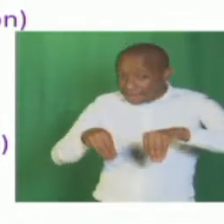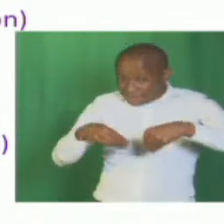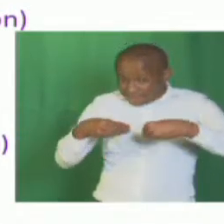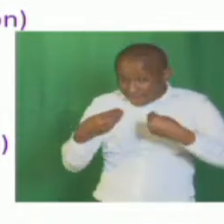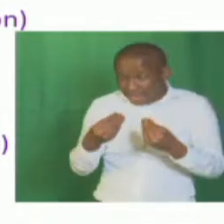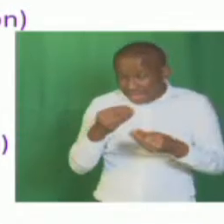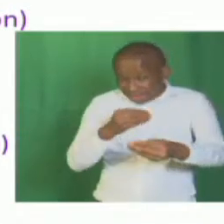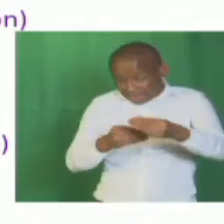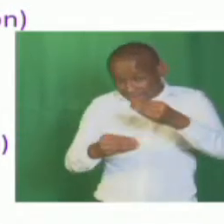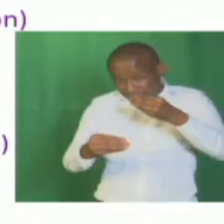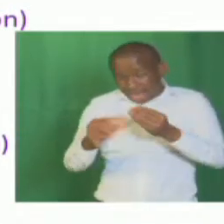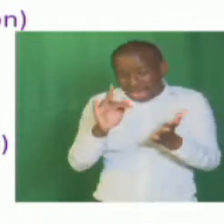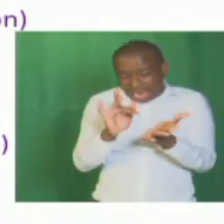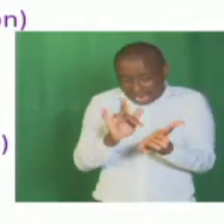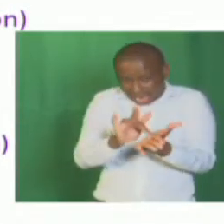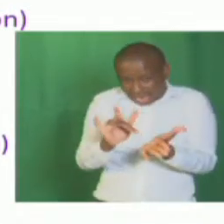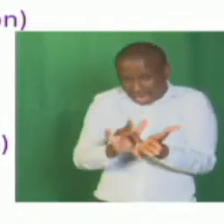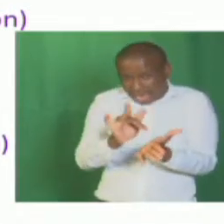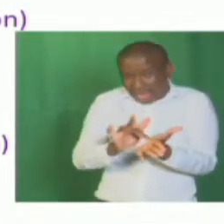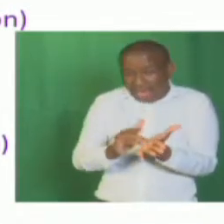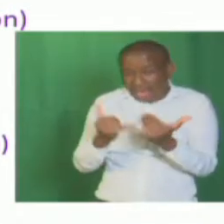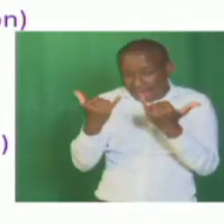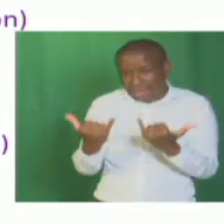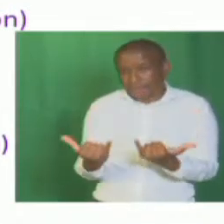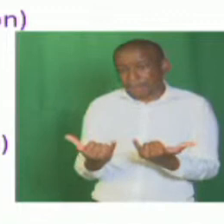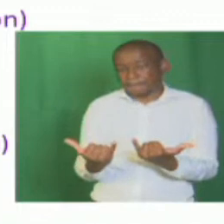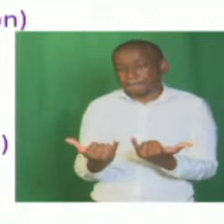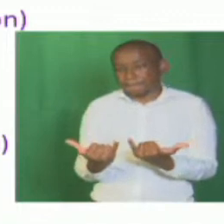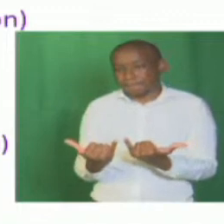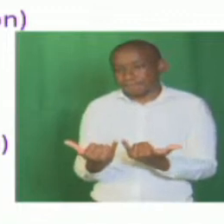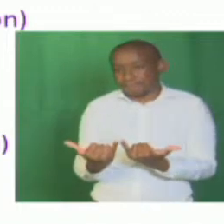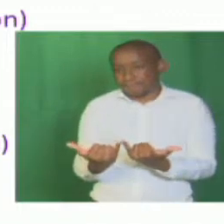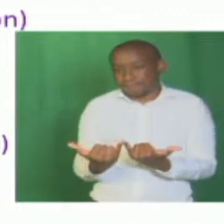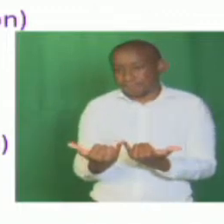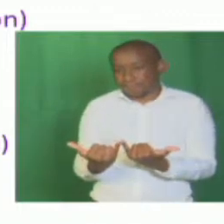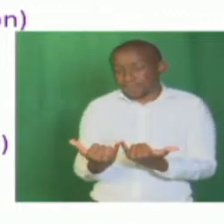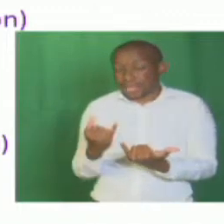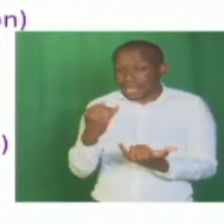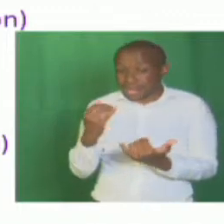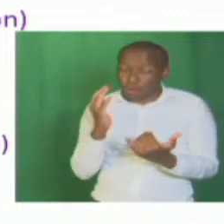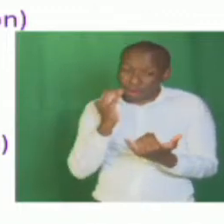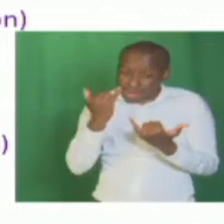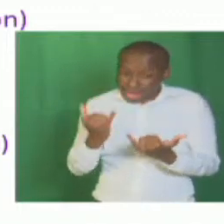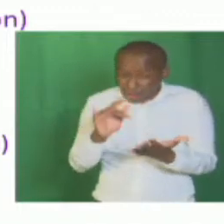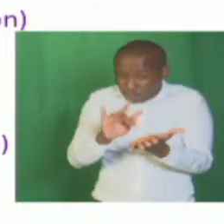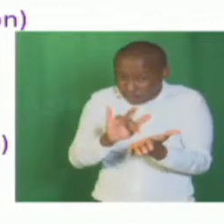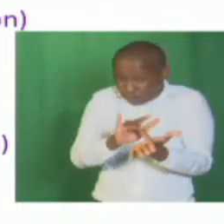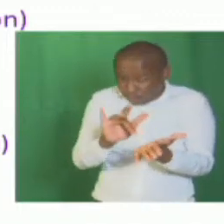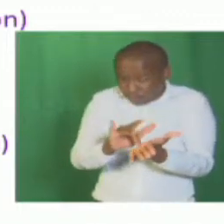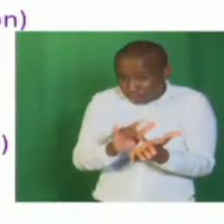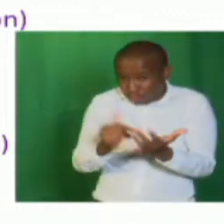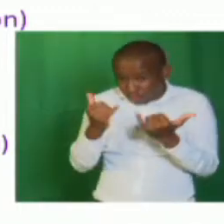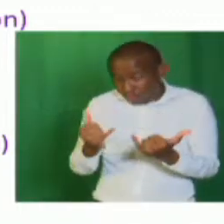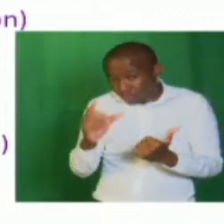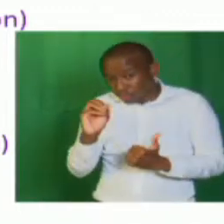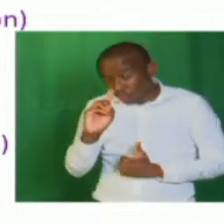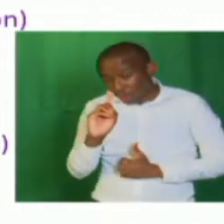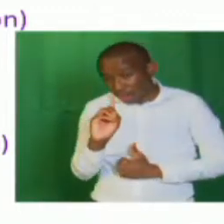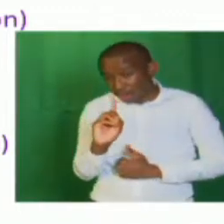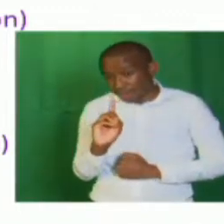inverse algebraically. So in algebraic method, what we do